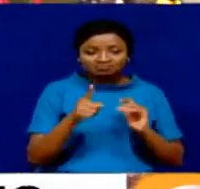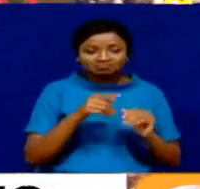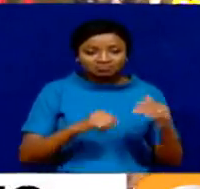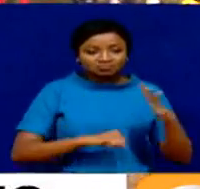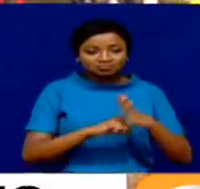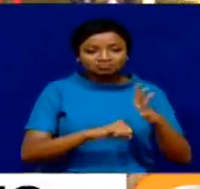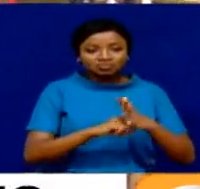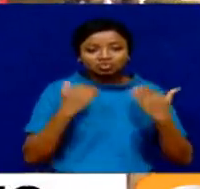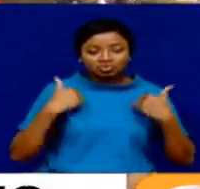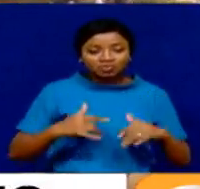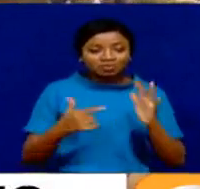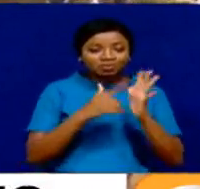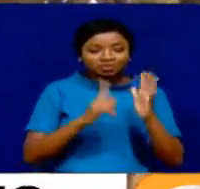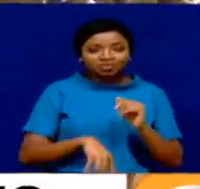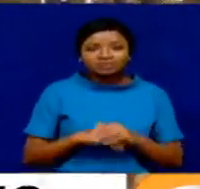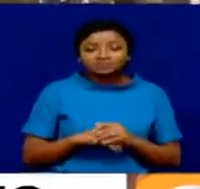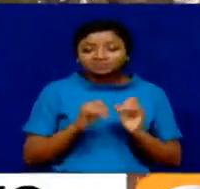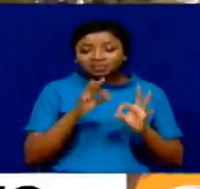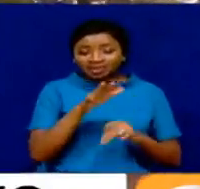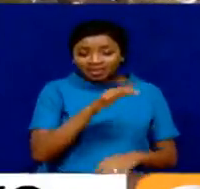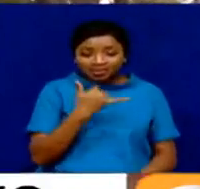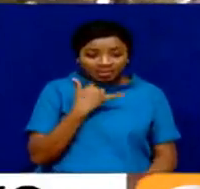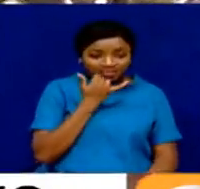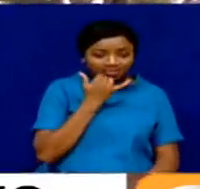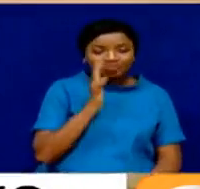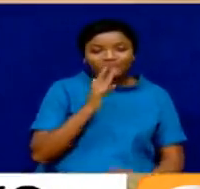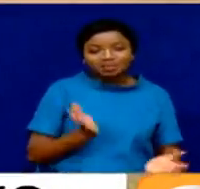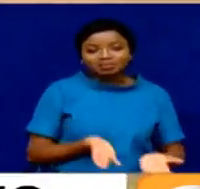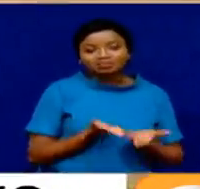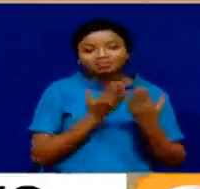wanacheza poa. So mimi nasema pale tumeenda wrong, tunaenda kurekebisha.